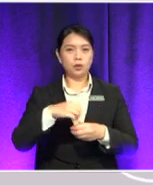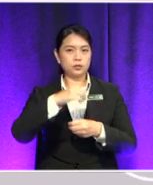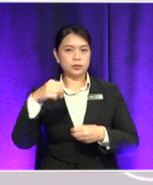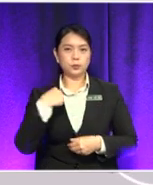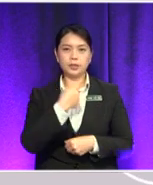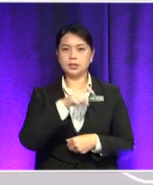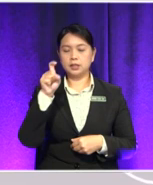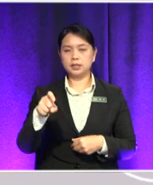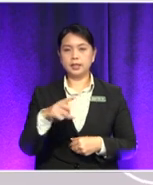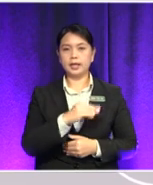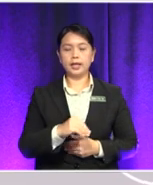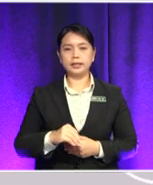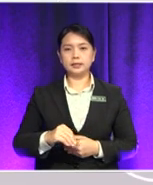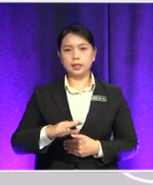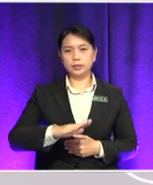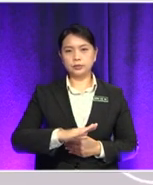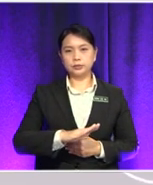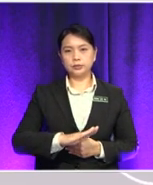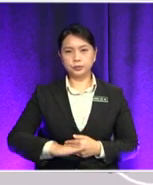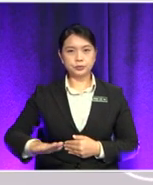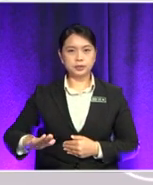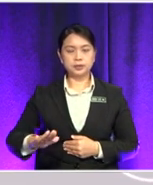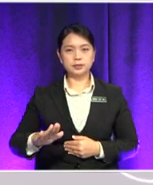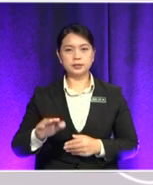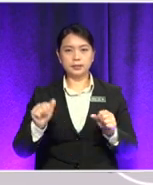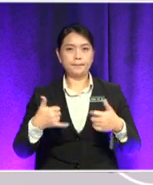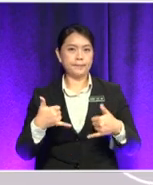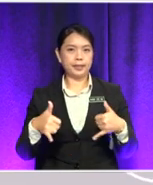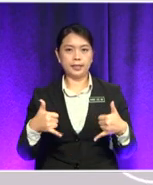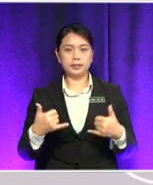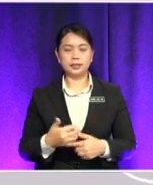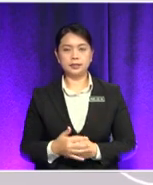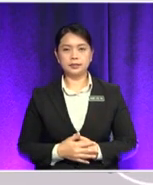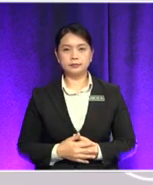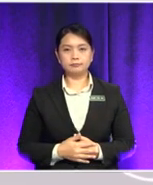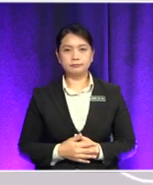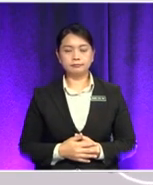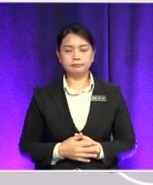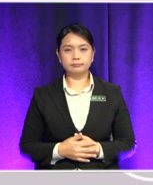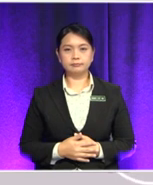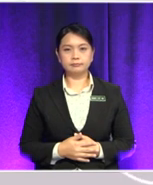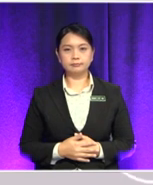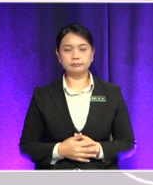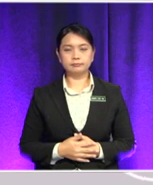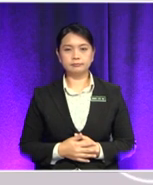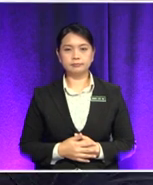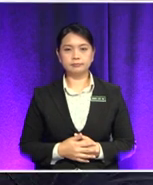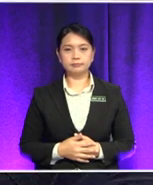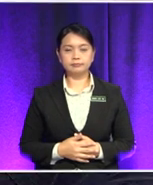go to play. We need to save it at all costs." He sounds very firm in his